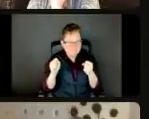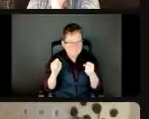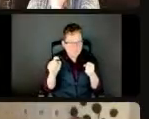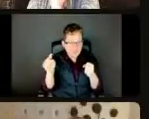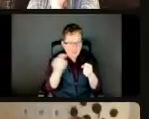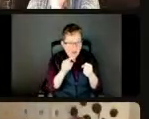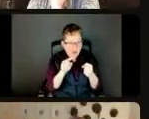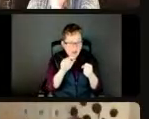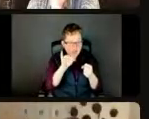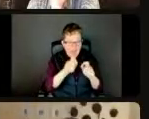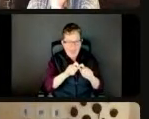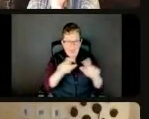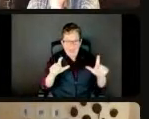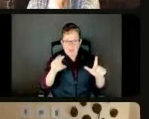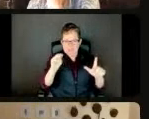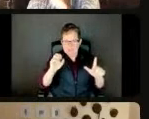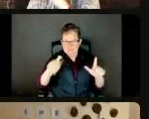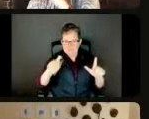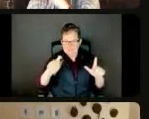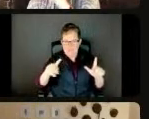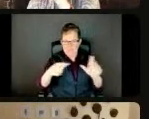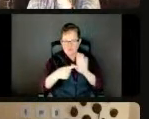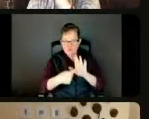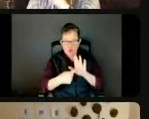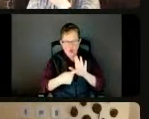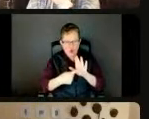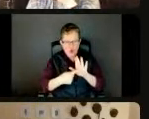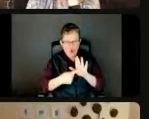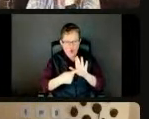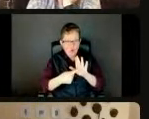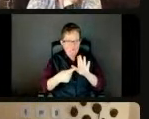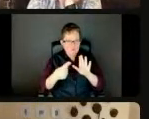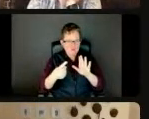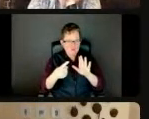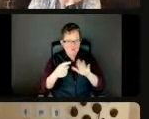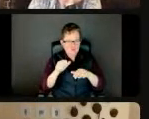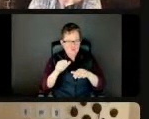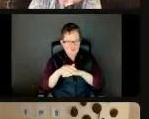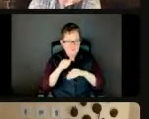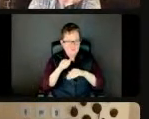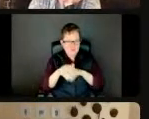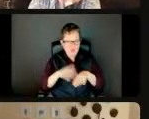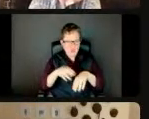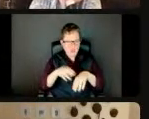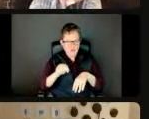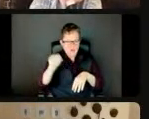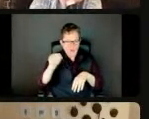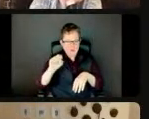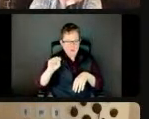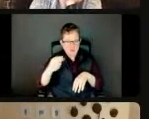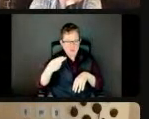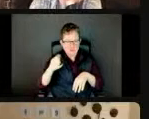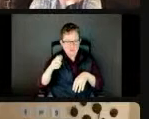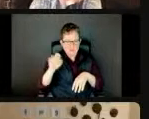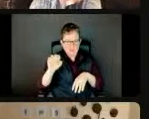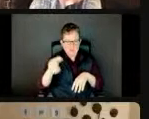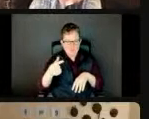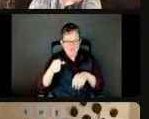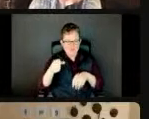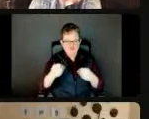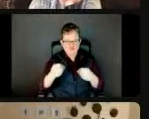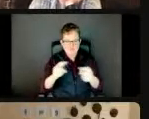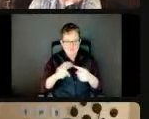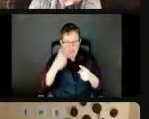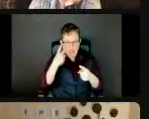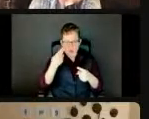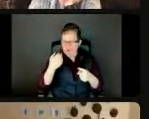This particular map is showing Shipping just directly on the north end, and I understand Hood to be on the south end, although